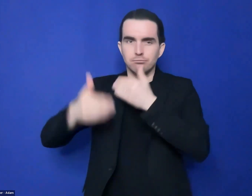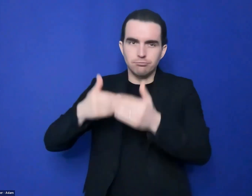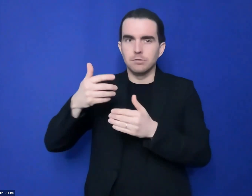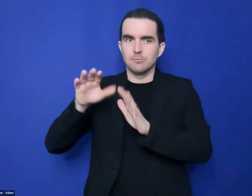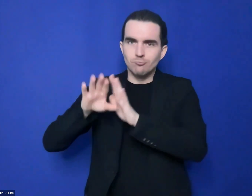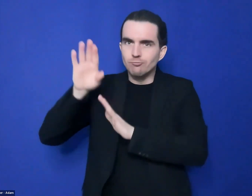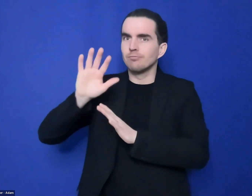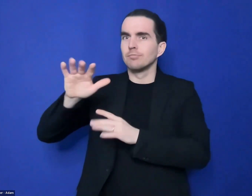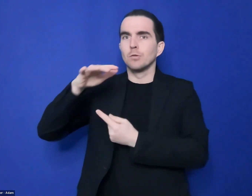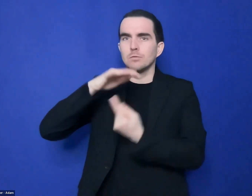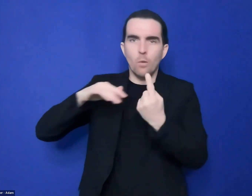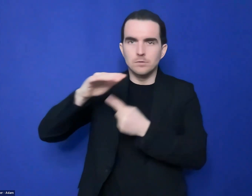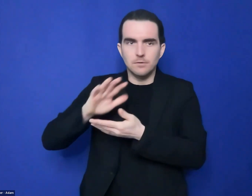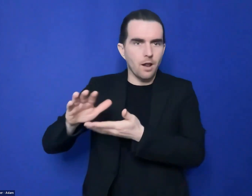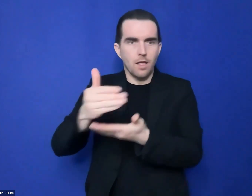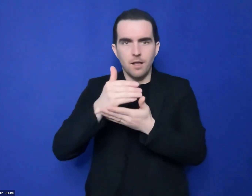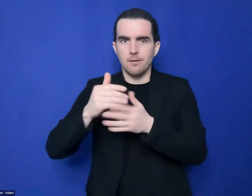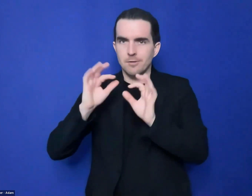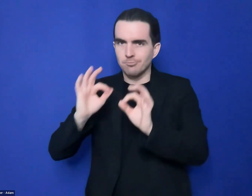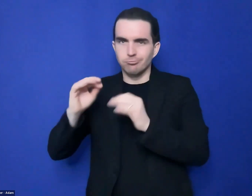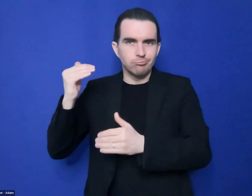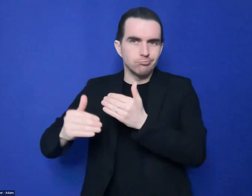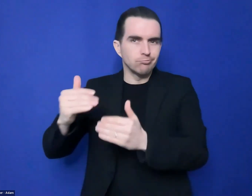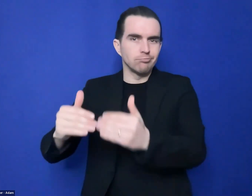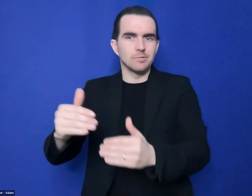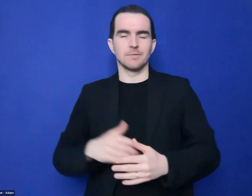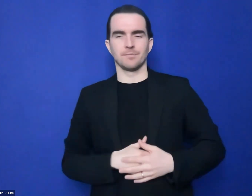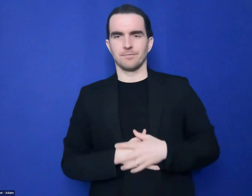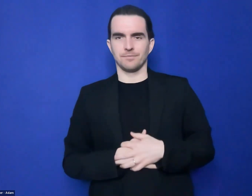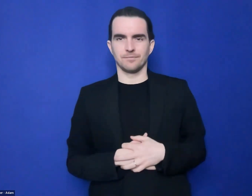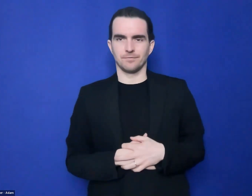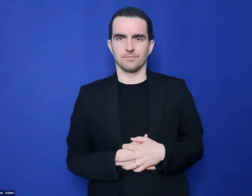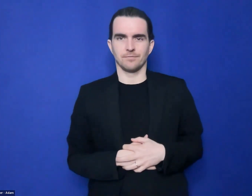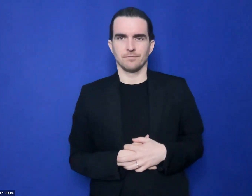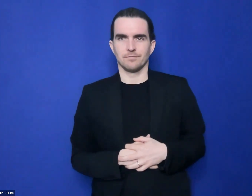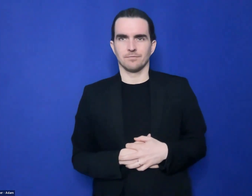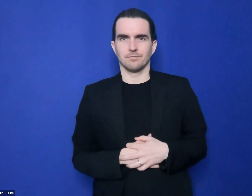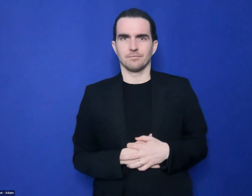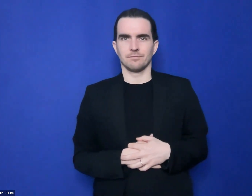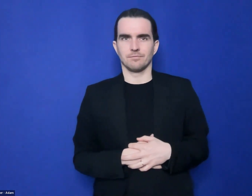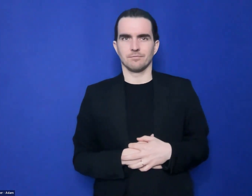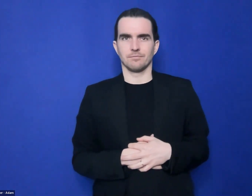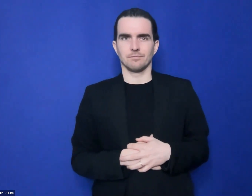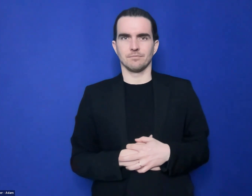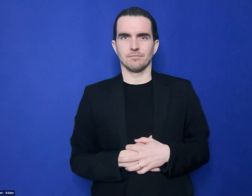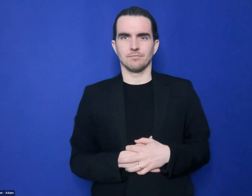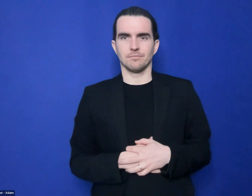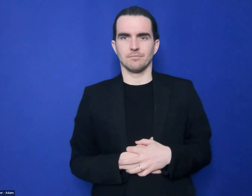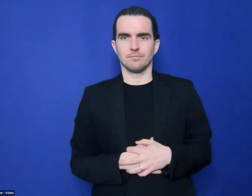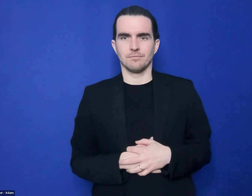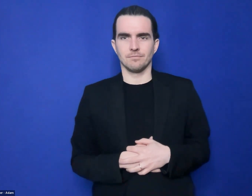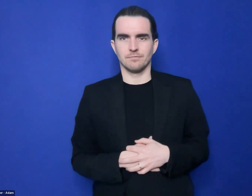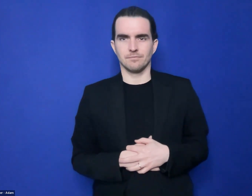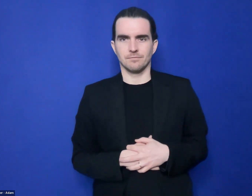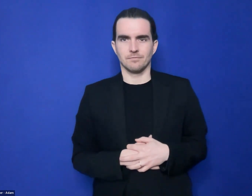Muhamza Prosper from the Ministry of Gender, Labour and Social Development to explain a little bit about the expanding social